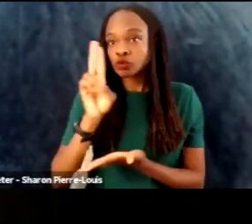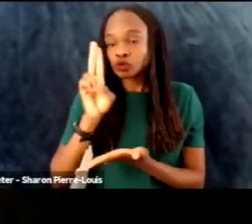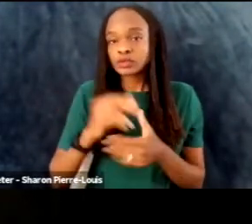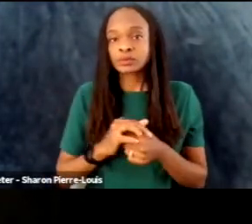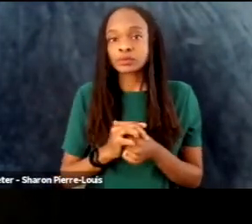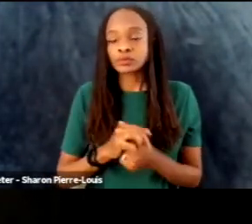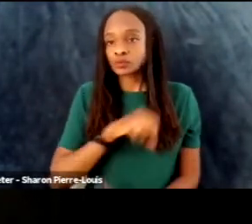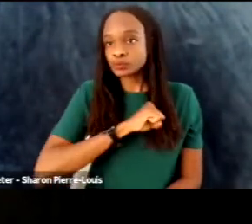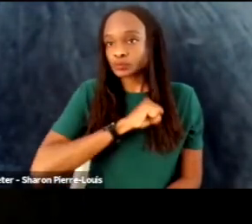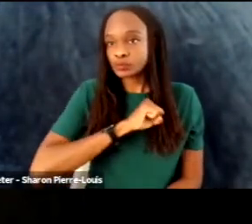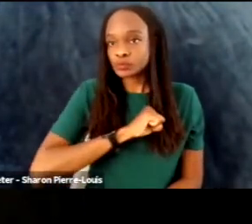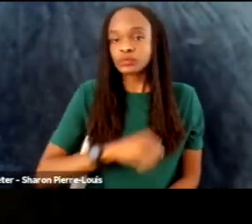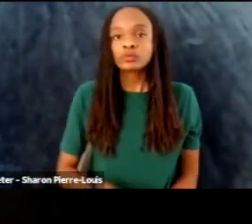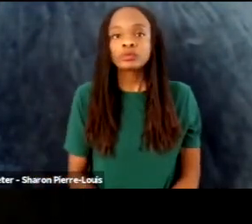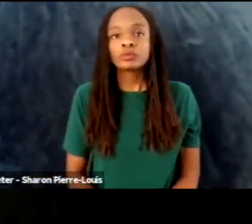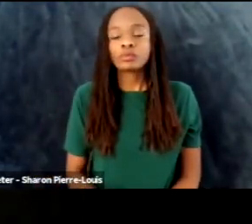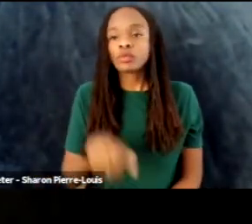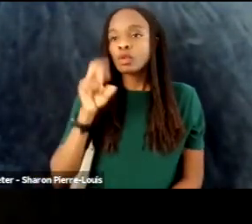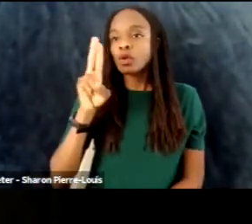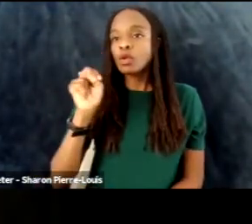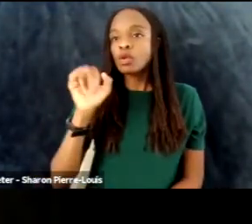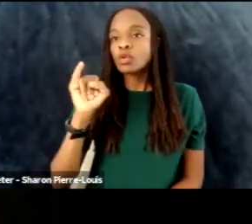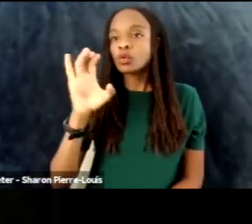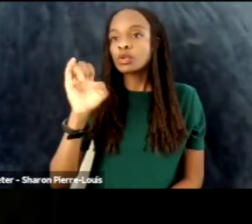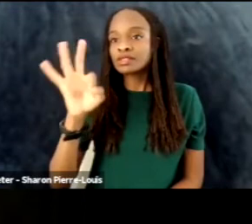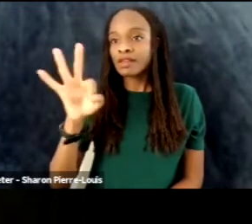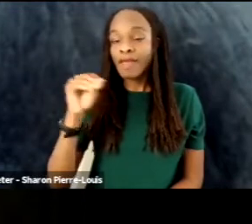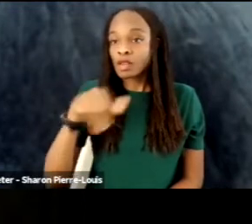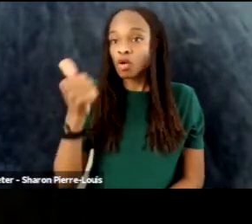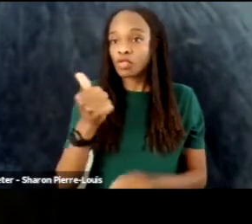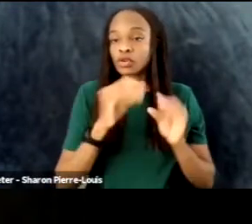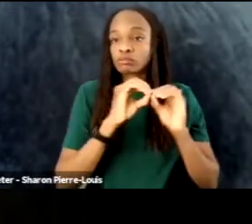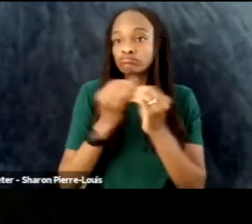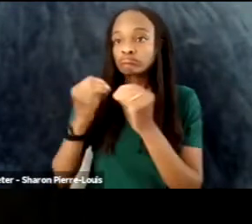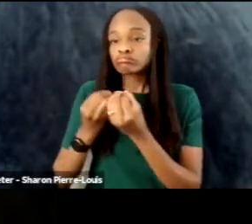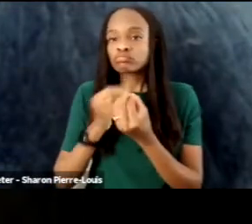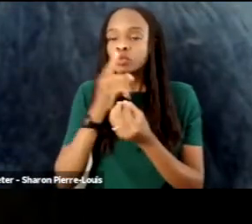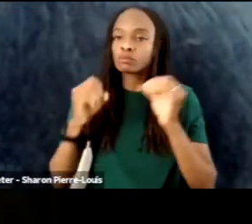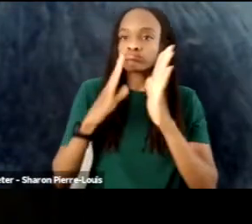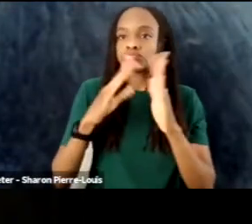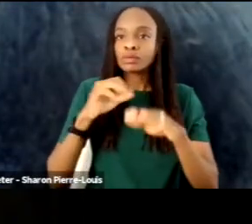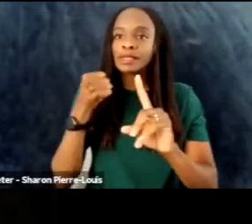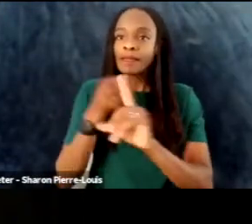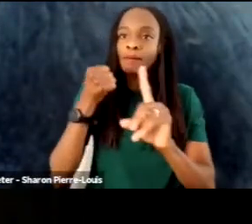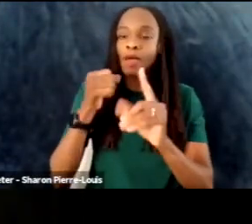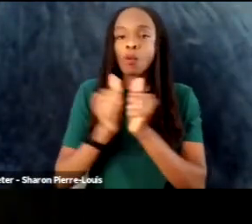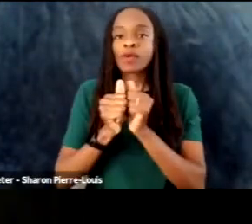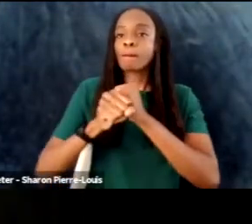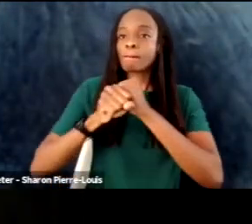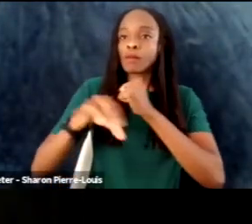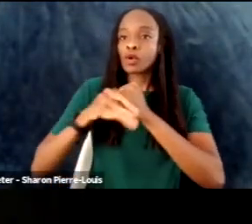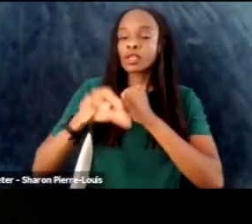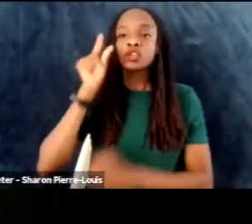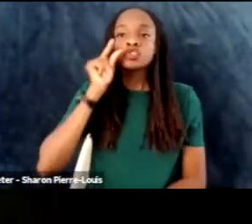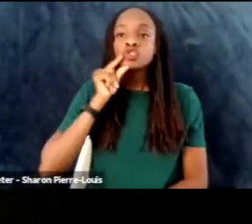UNICEF and others have been working on addressing the impacts of marketing on gender socialization and the